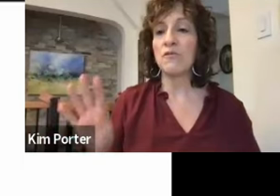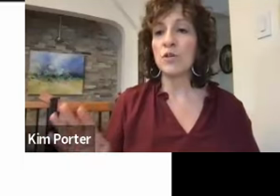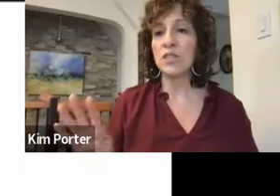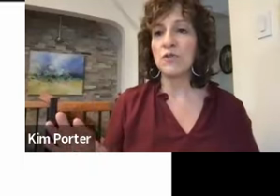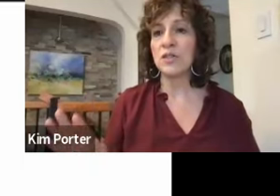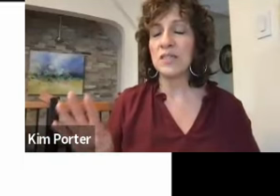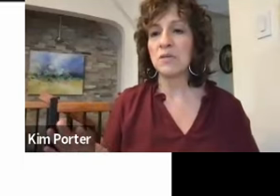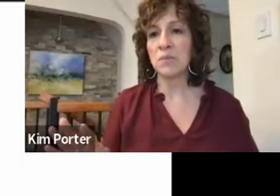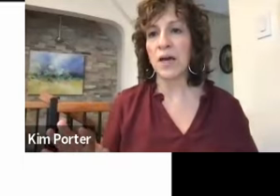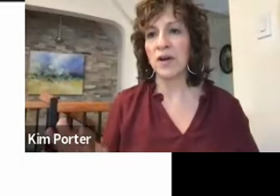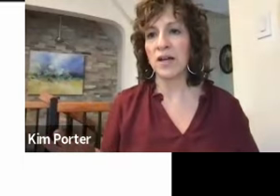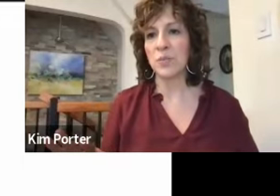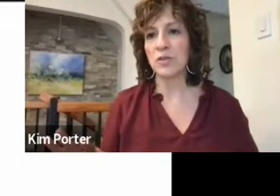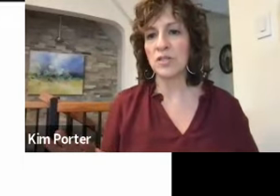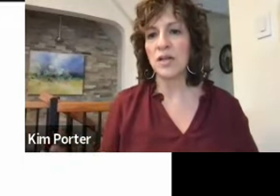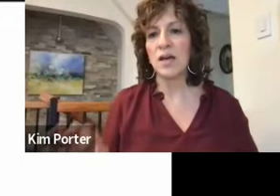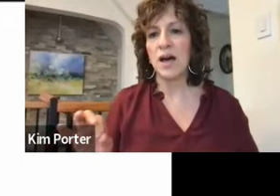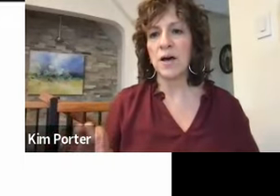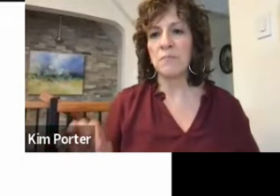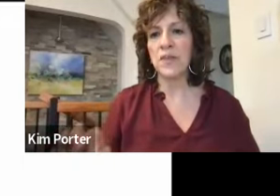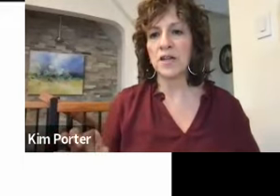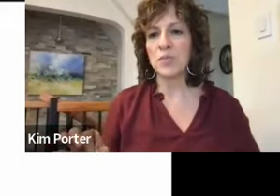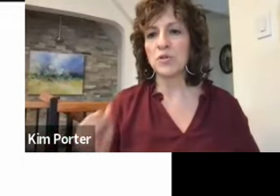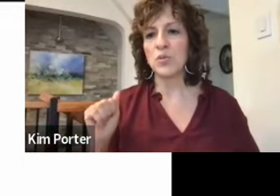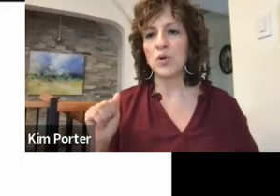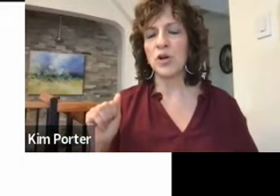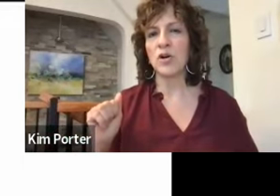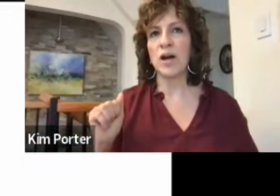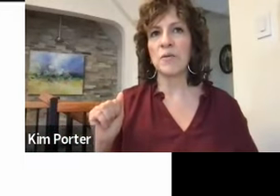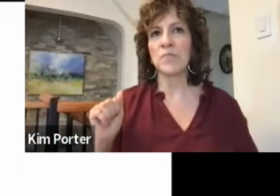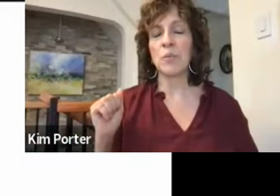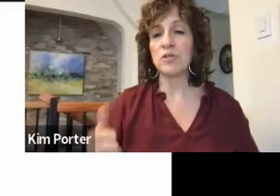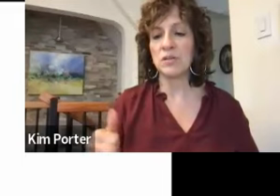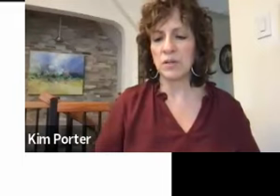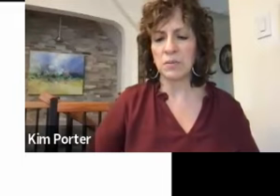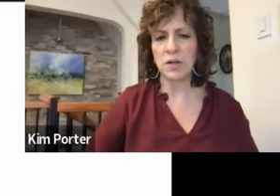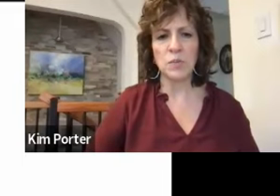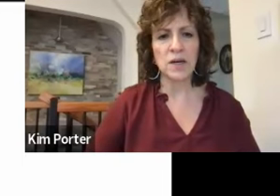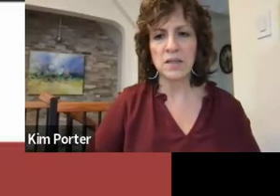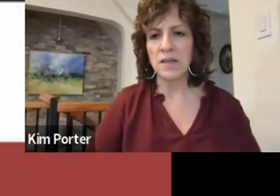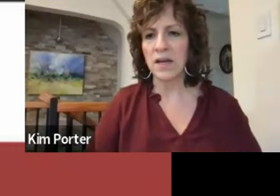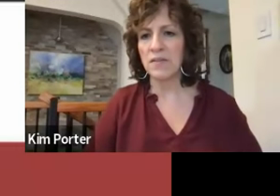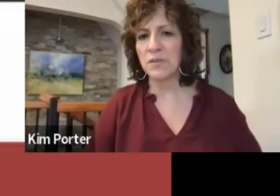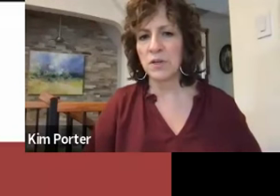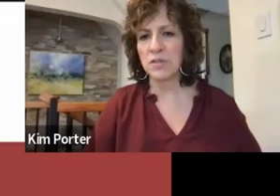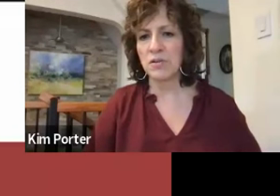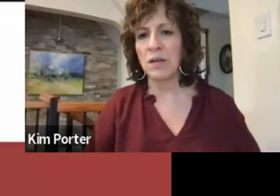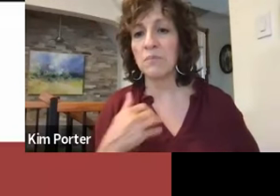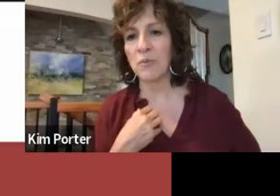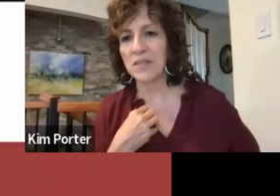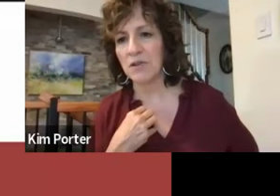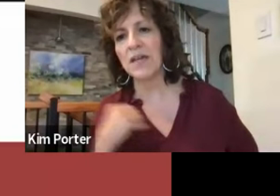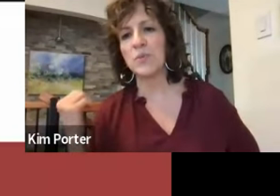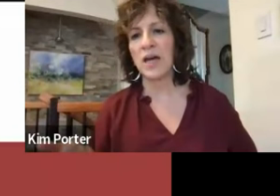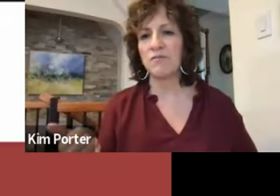questions of 4 different subject matter experts. The experts were a person, I'm going to go back because I think I have some notes here